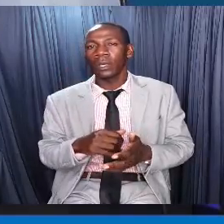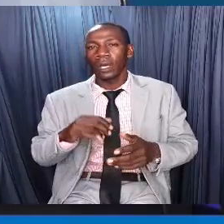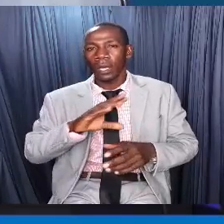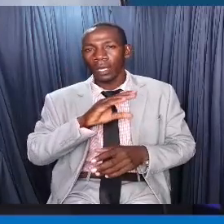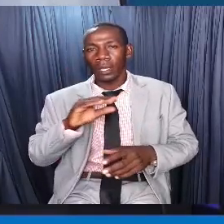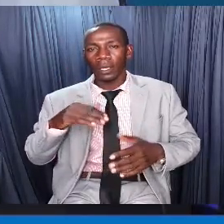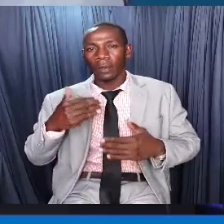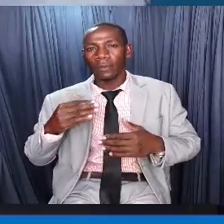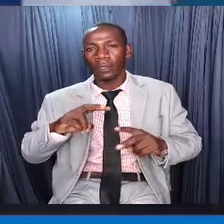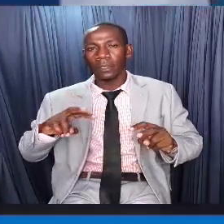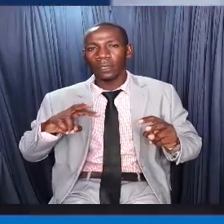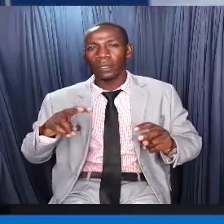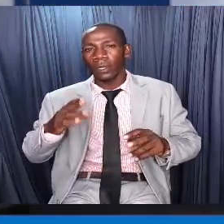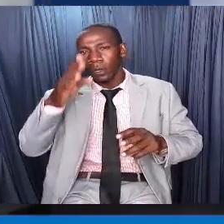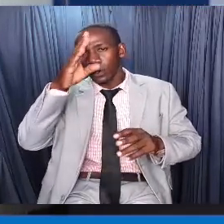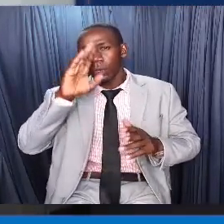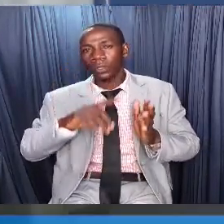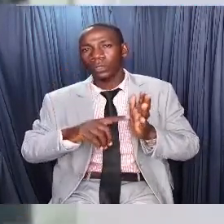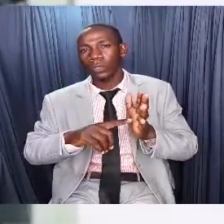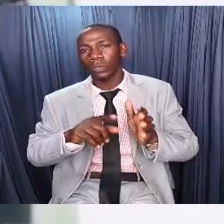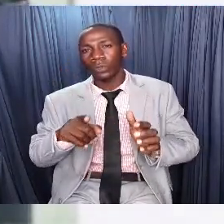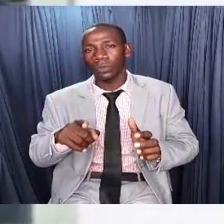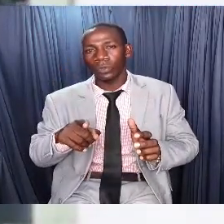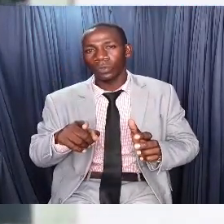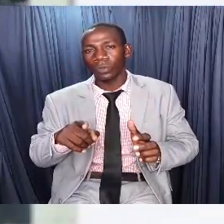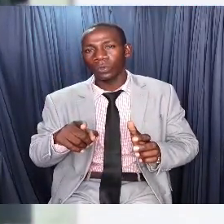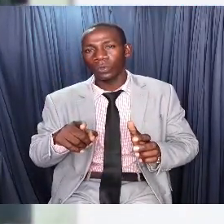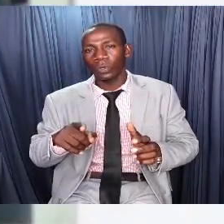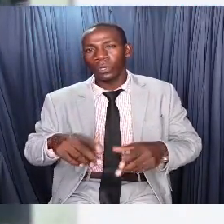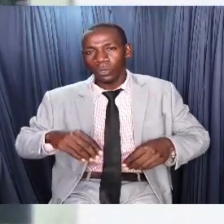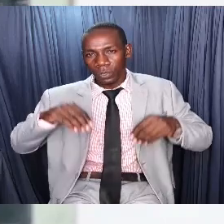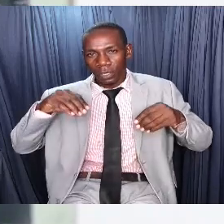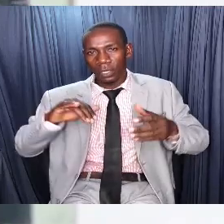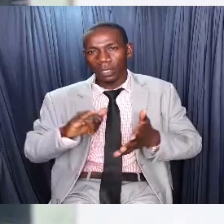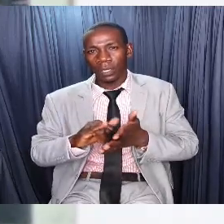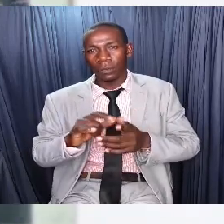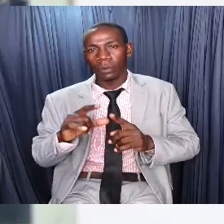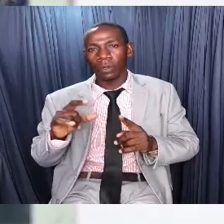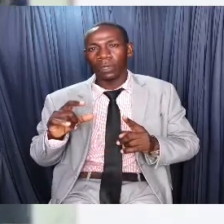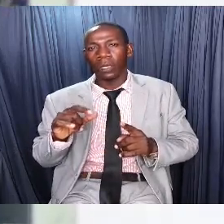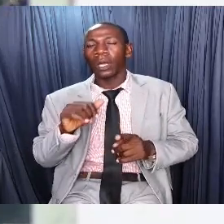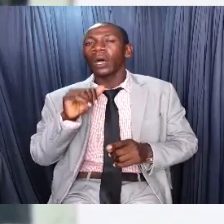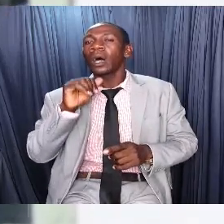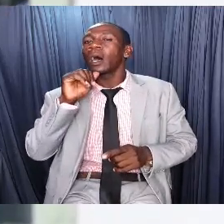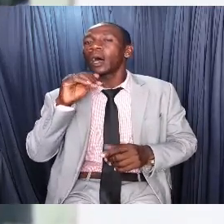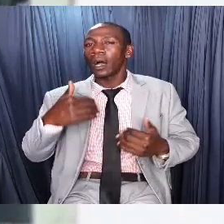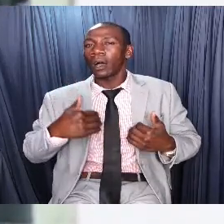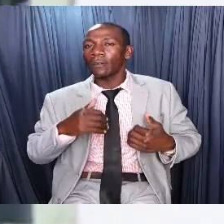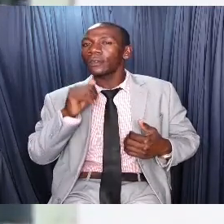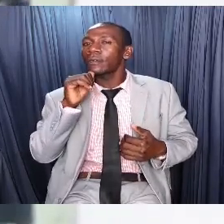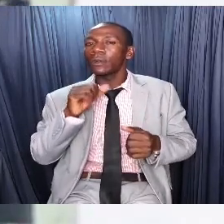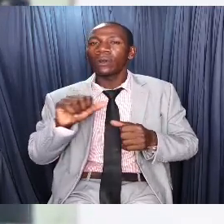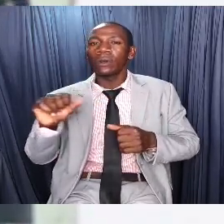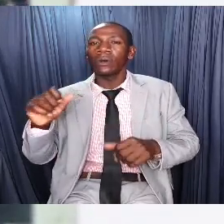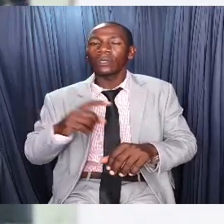kutafuta. Now through seeking. Mungu amekuonyesha. God has shown you. Unapeleka hili neno. You take this matter. Mimi nimesumbuka siku nyingi. I've really suffered for